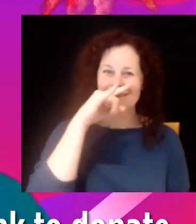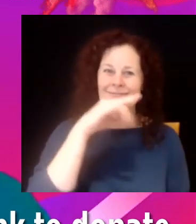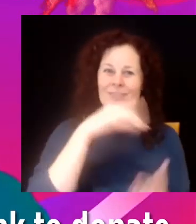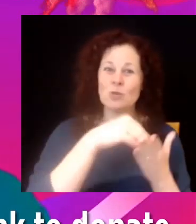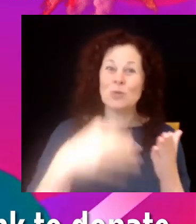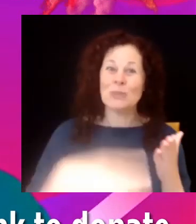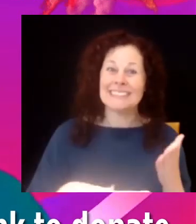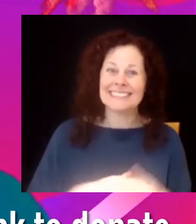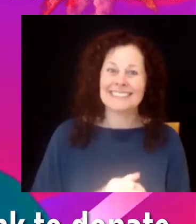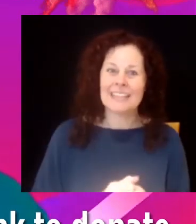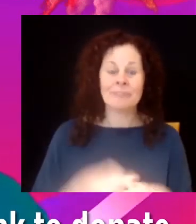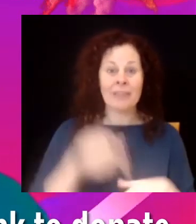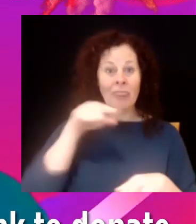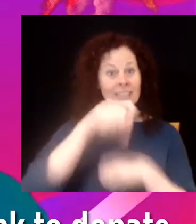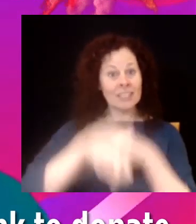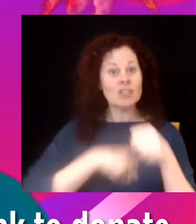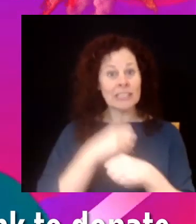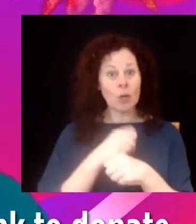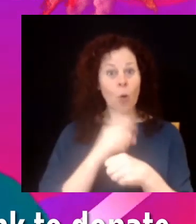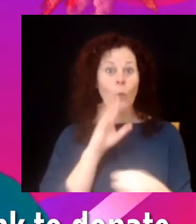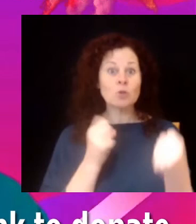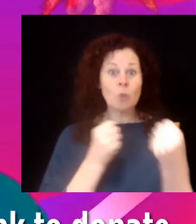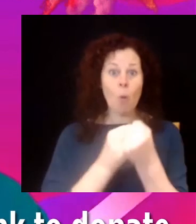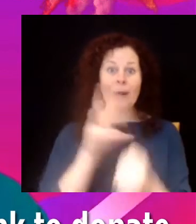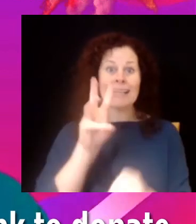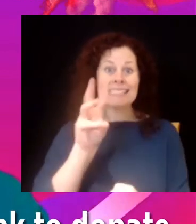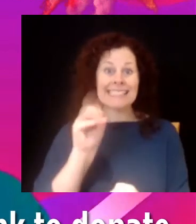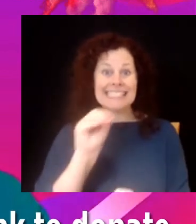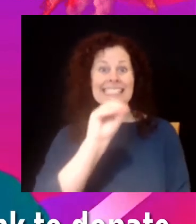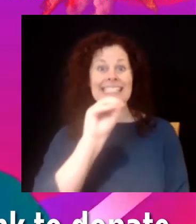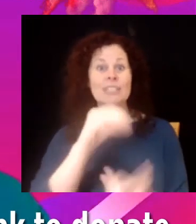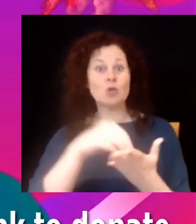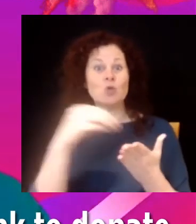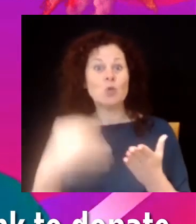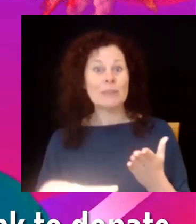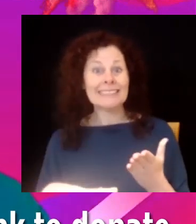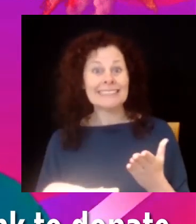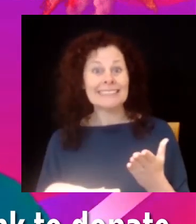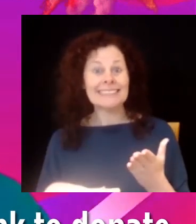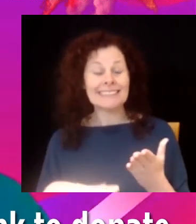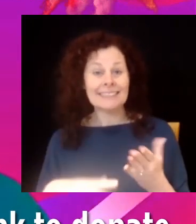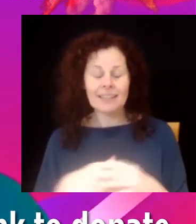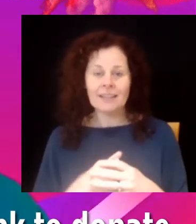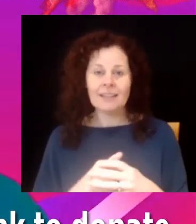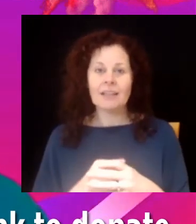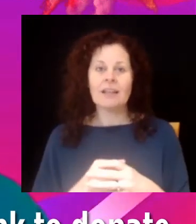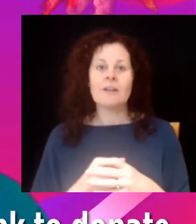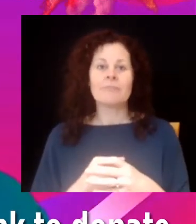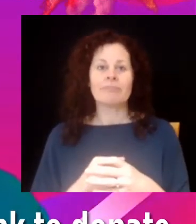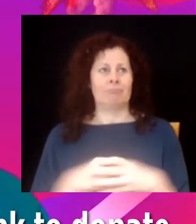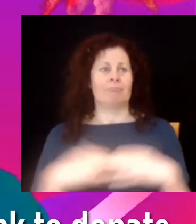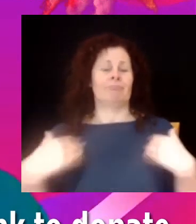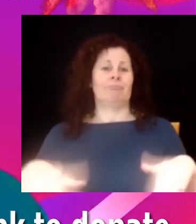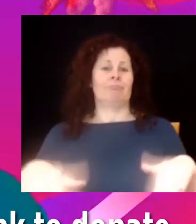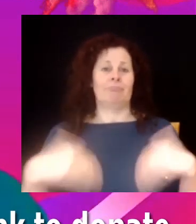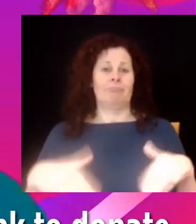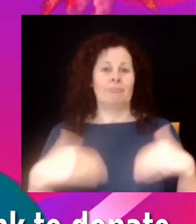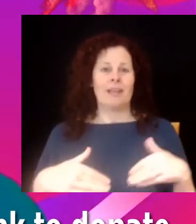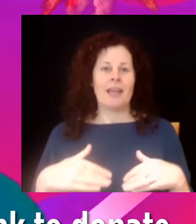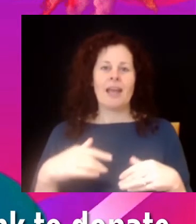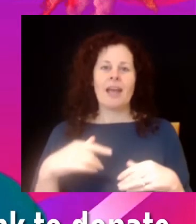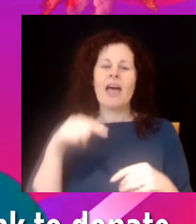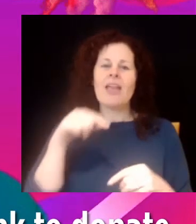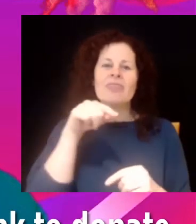excited. 60 students are going to be supported this year. 60 students, 35 of them brand new. But unlike other